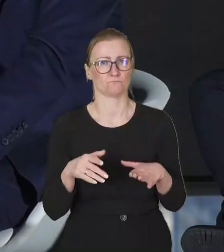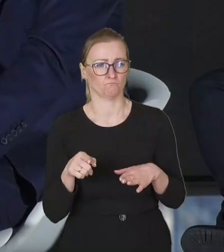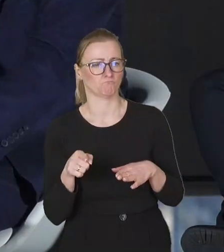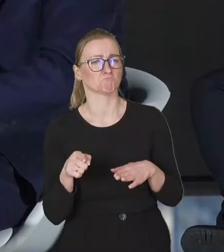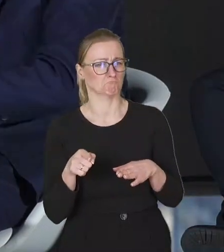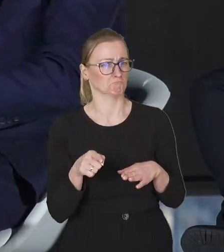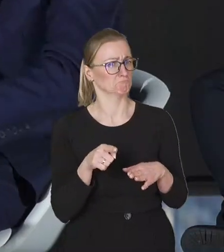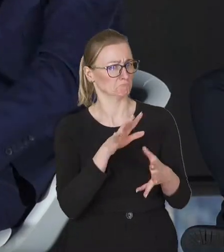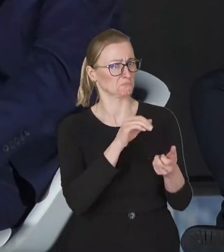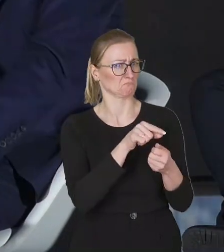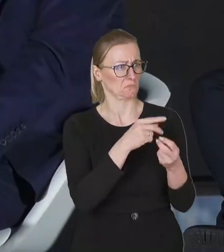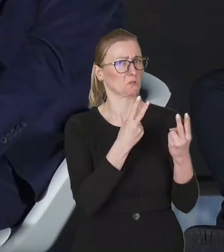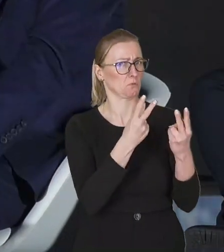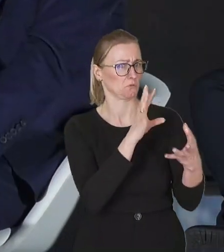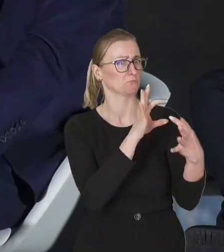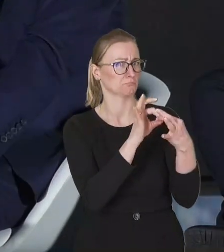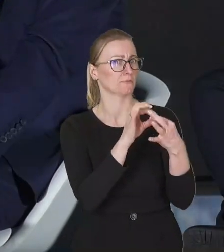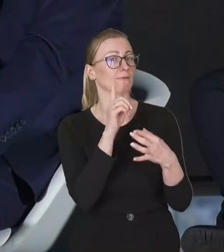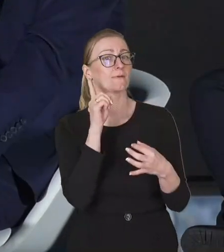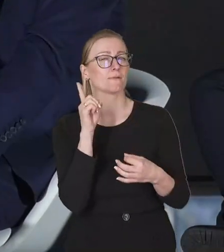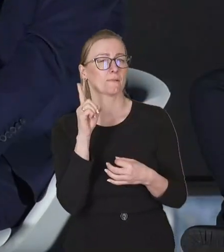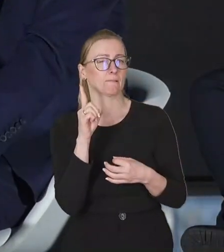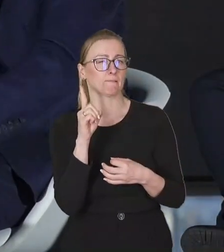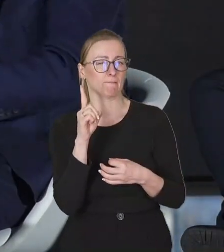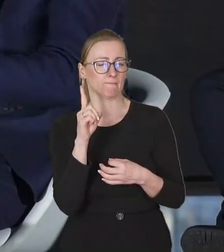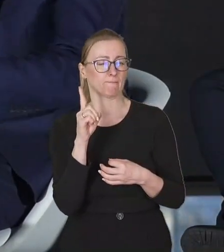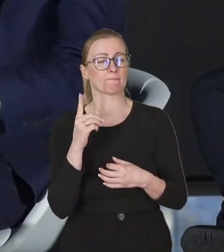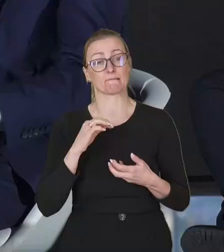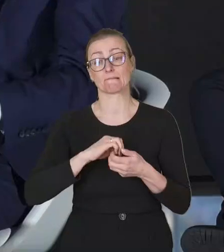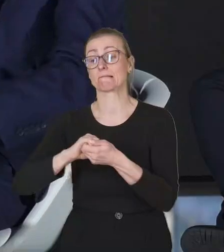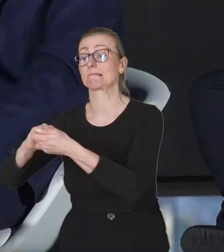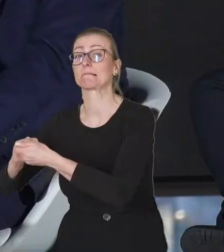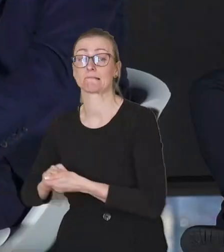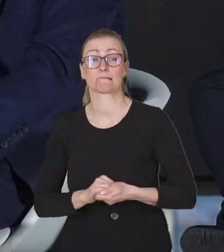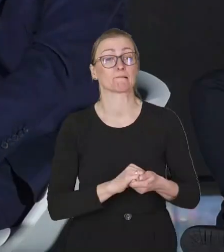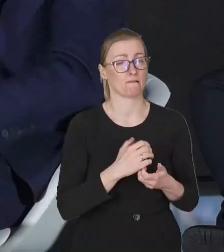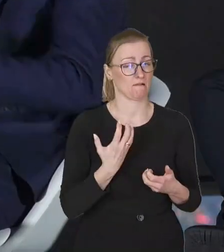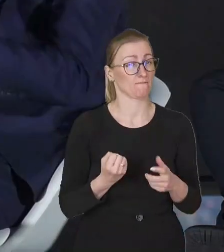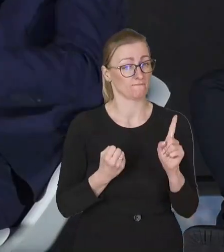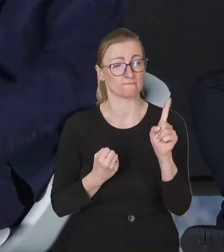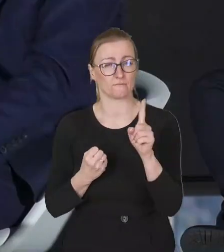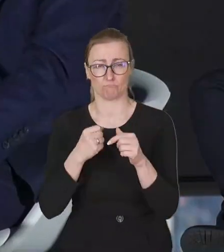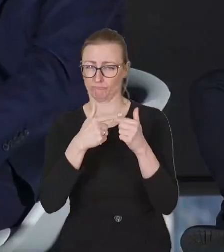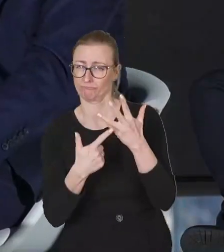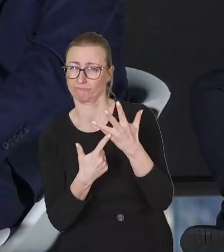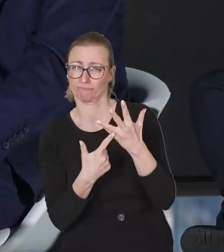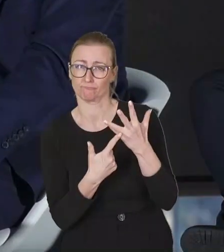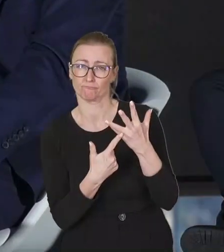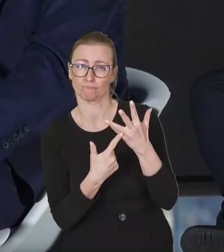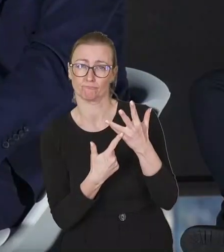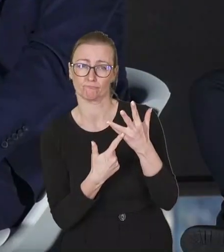level playing field, at least in some areas. But in terms of global, let's say,